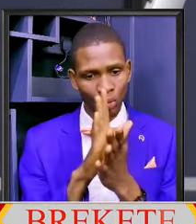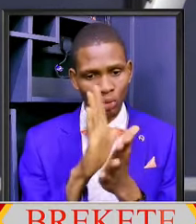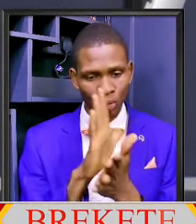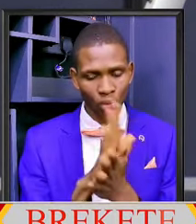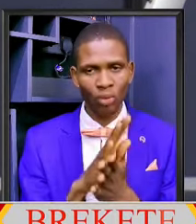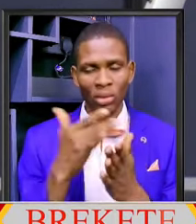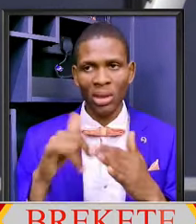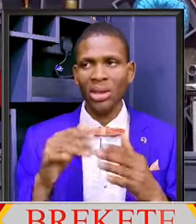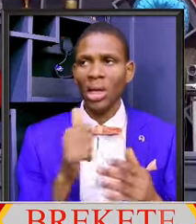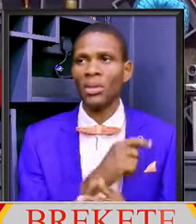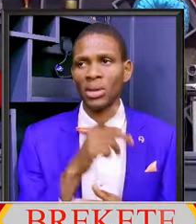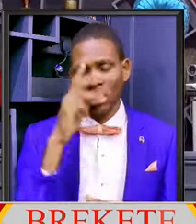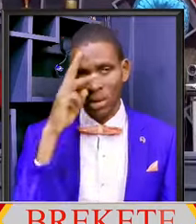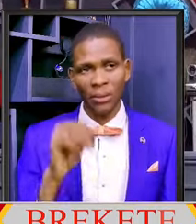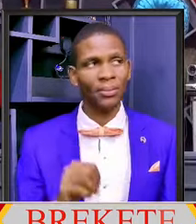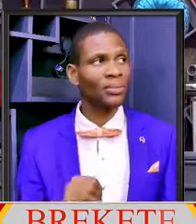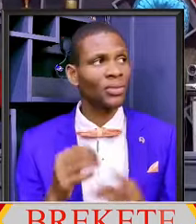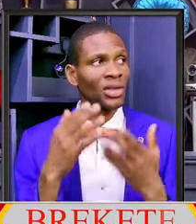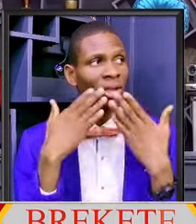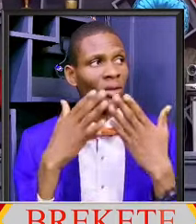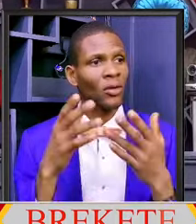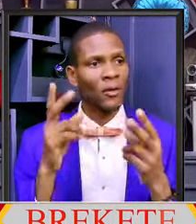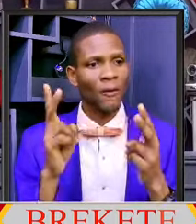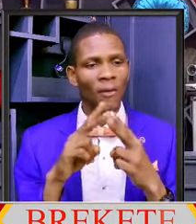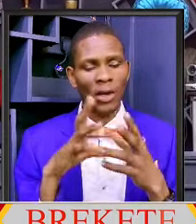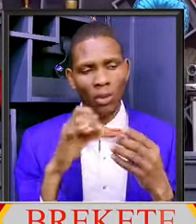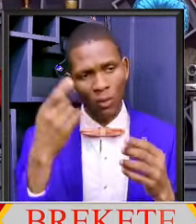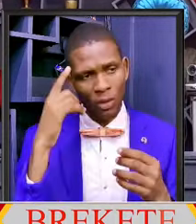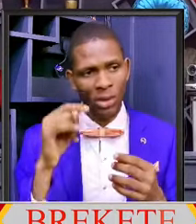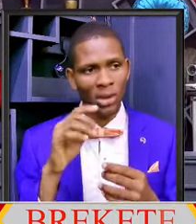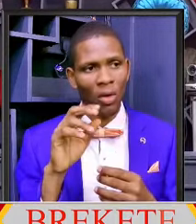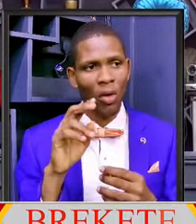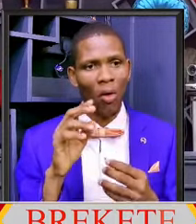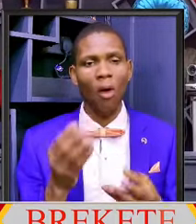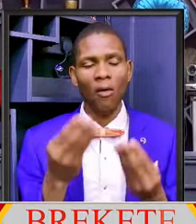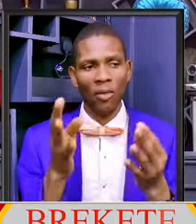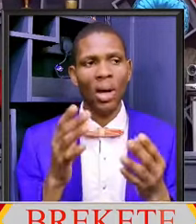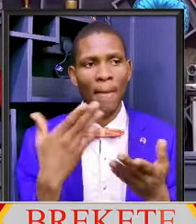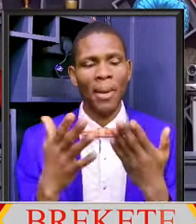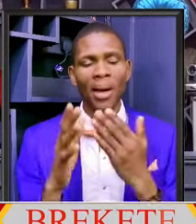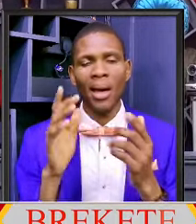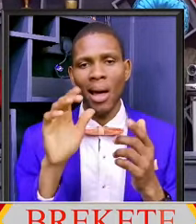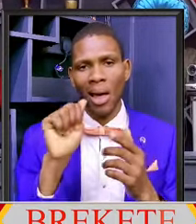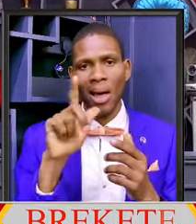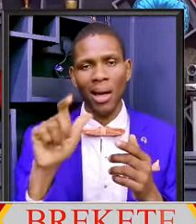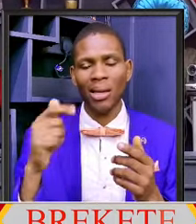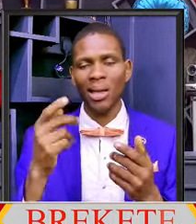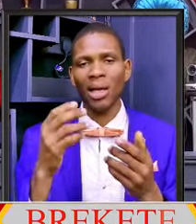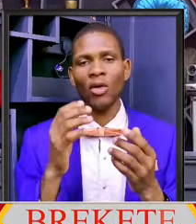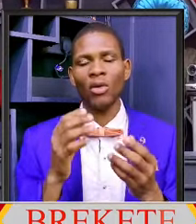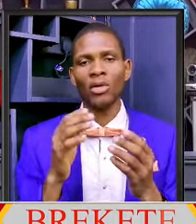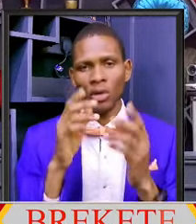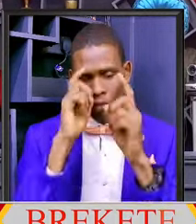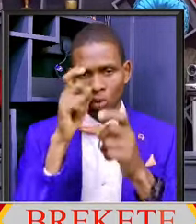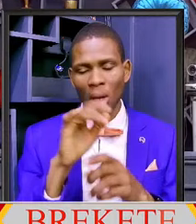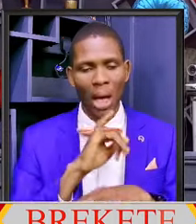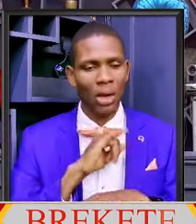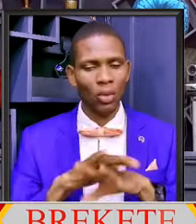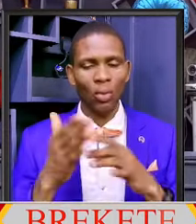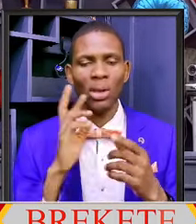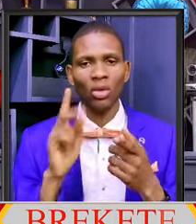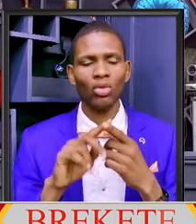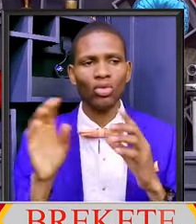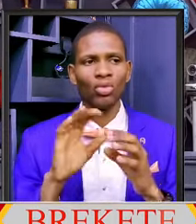her. Thank you very much for the offer. May Allah reward you. But I know what may she do teaching.